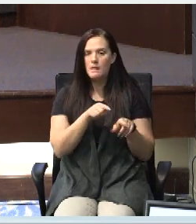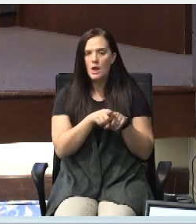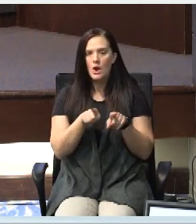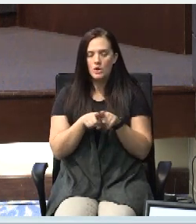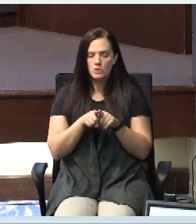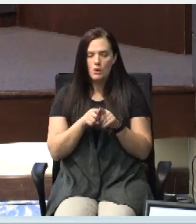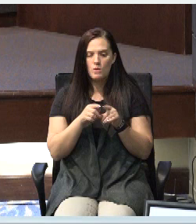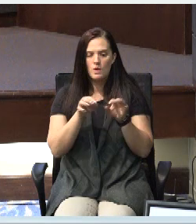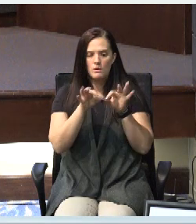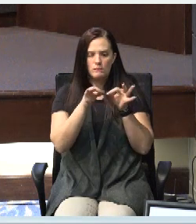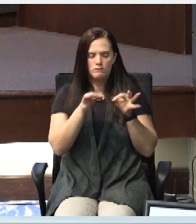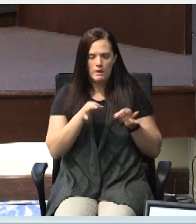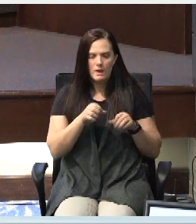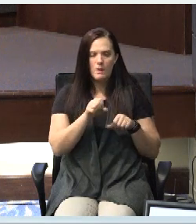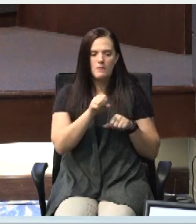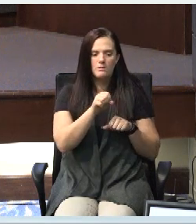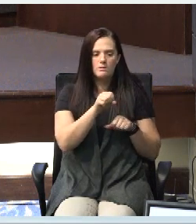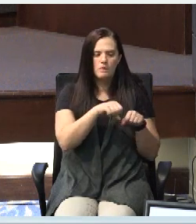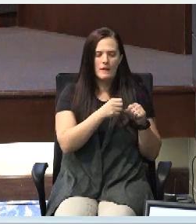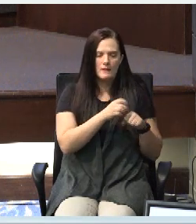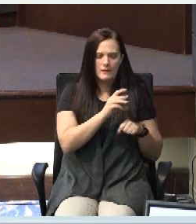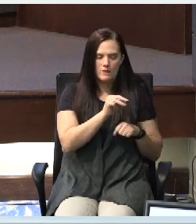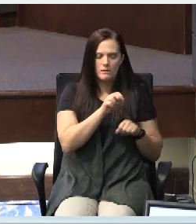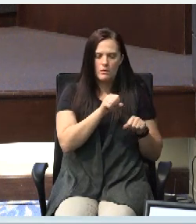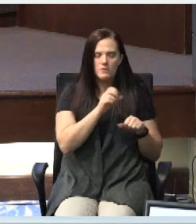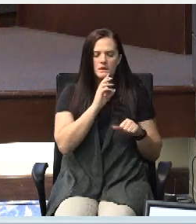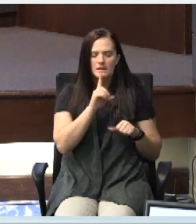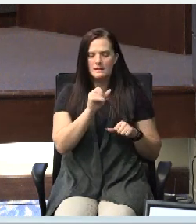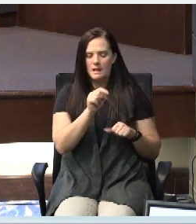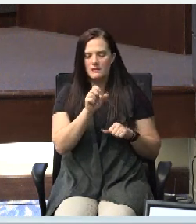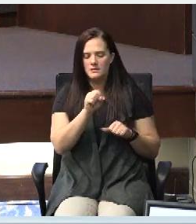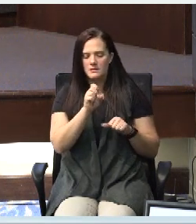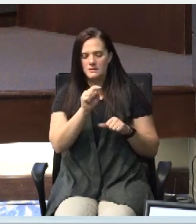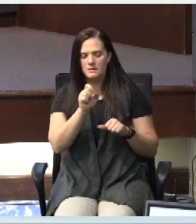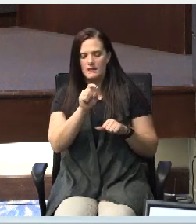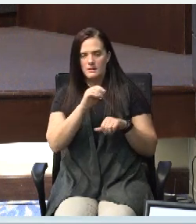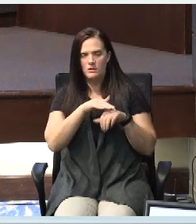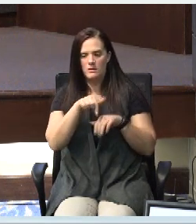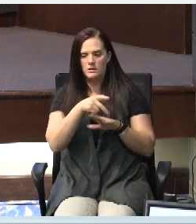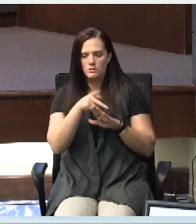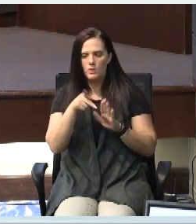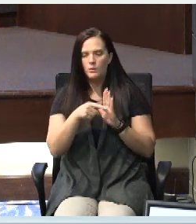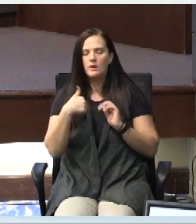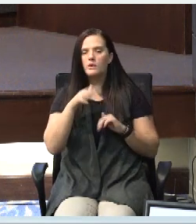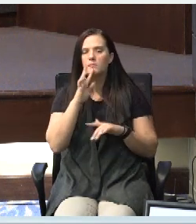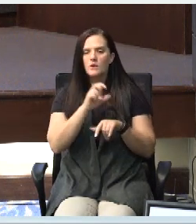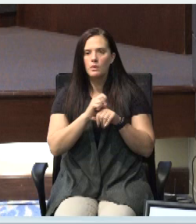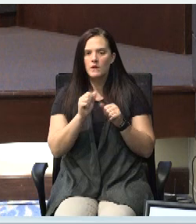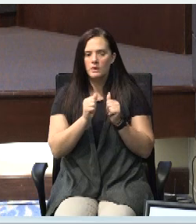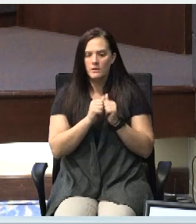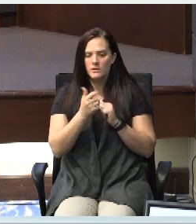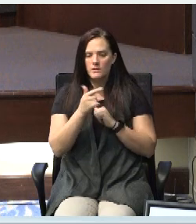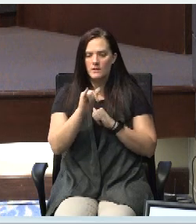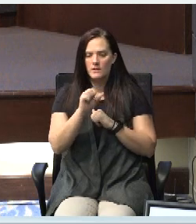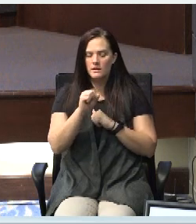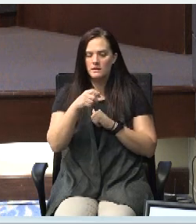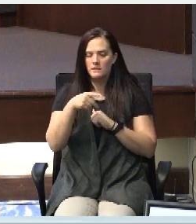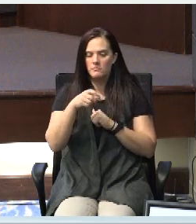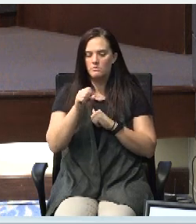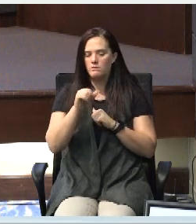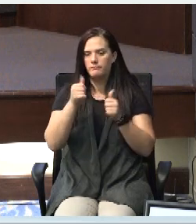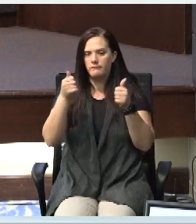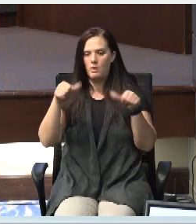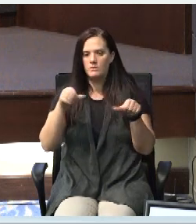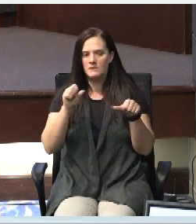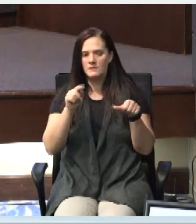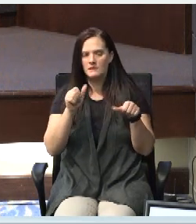also breaking down the mowing and cleaning data internally to better report stats on this program. We will be working with GIS to post these stats on the